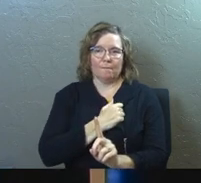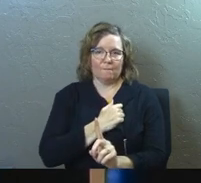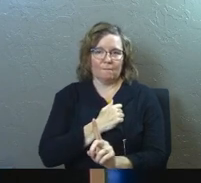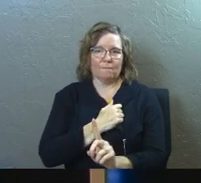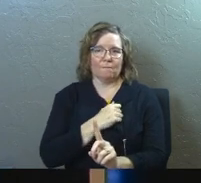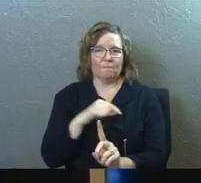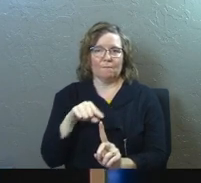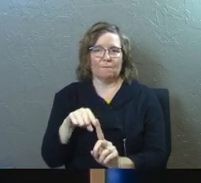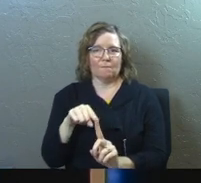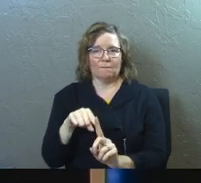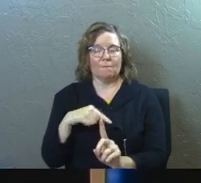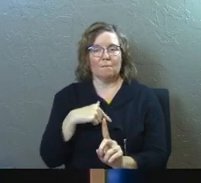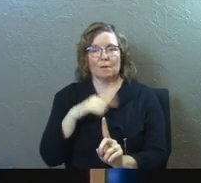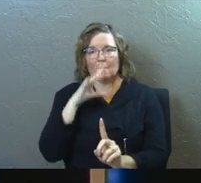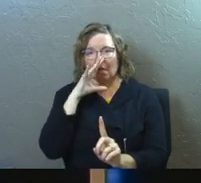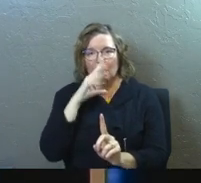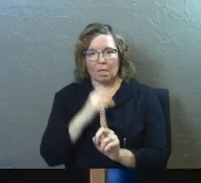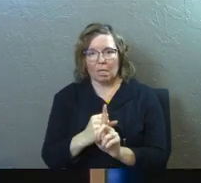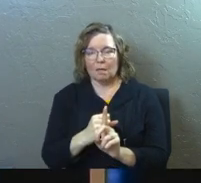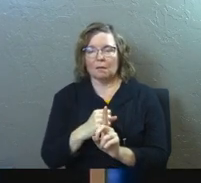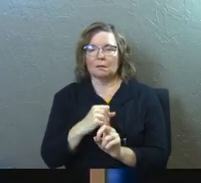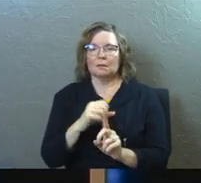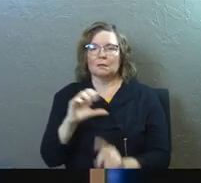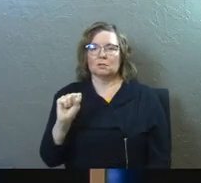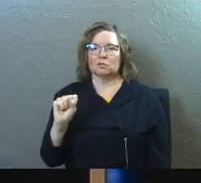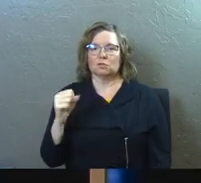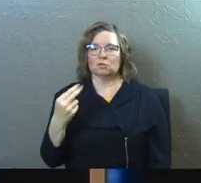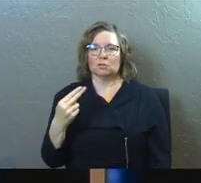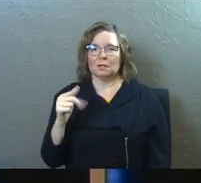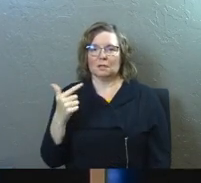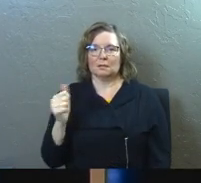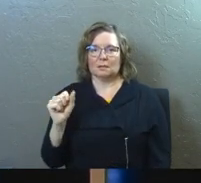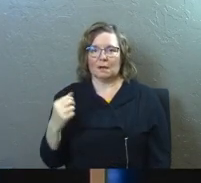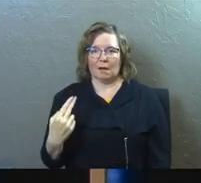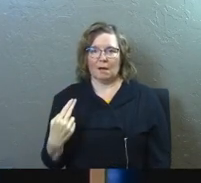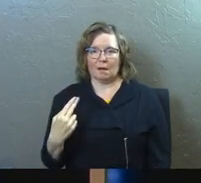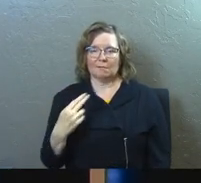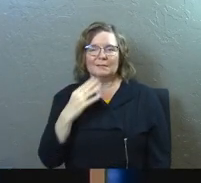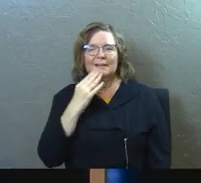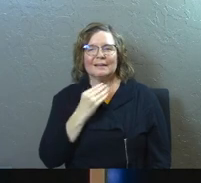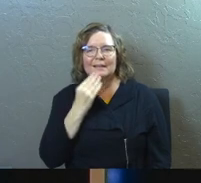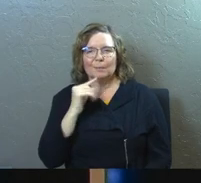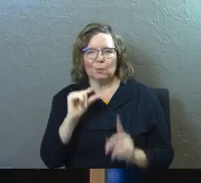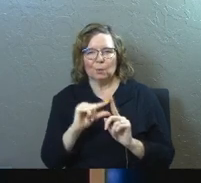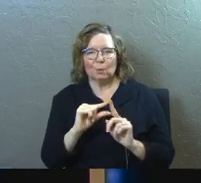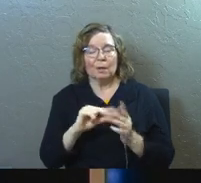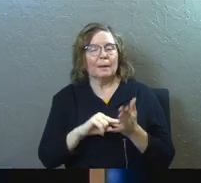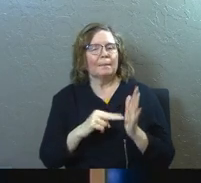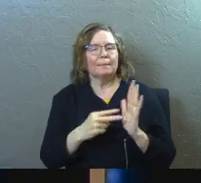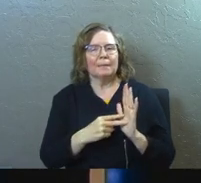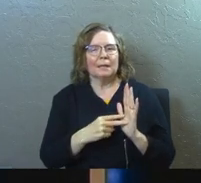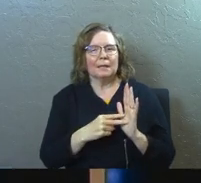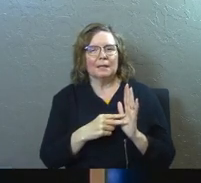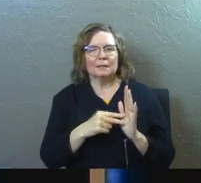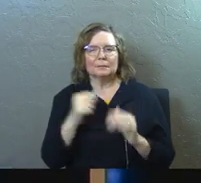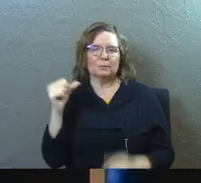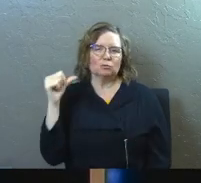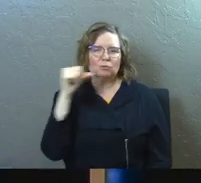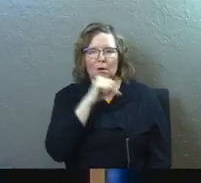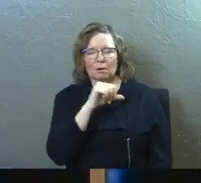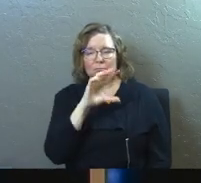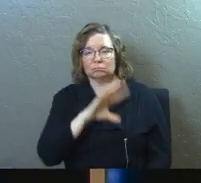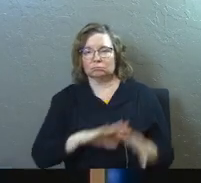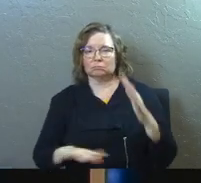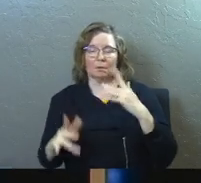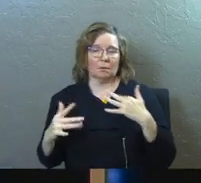Be intoxicated is another Hebrew word, shagah. Shagah means to be drunk. It means